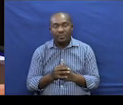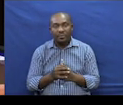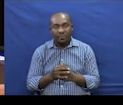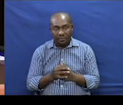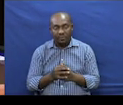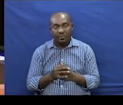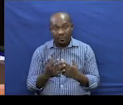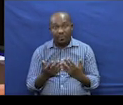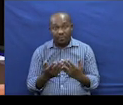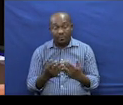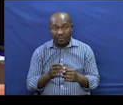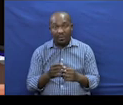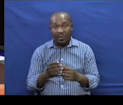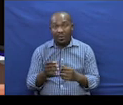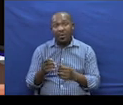for the people,